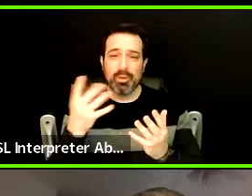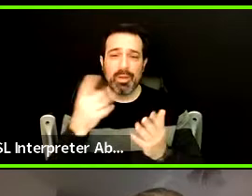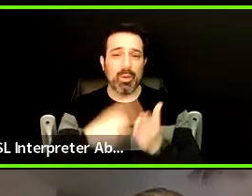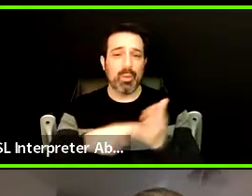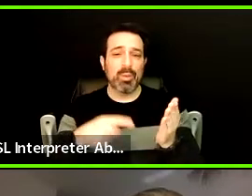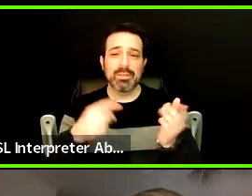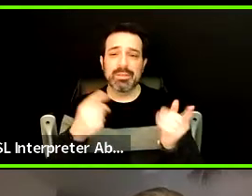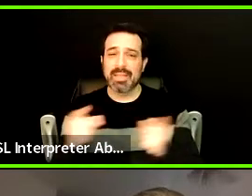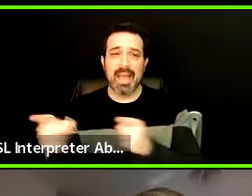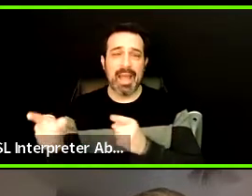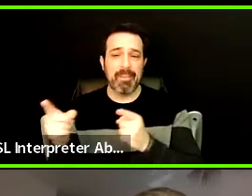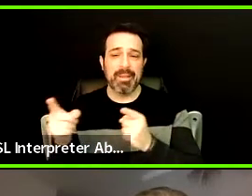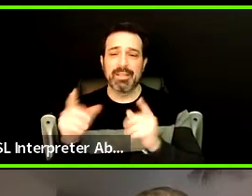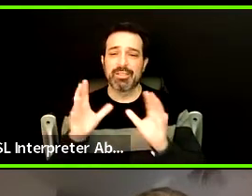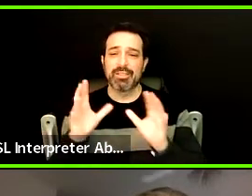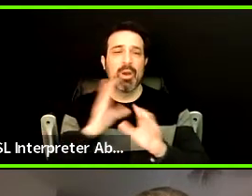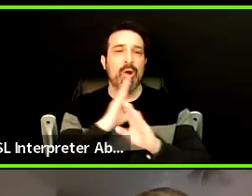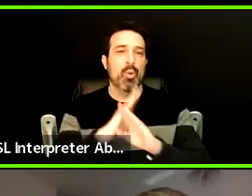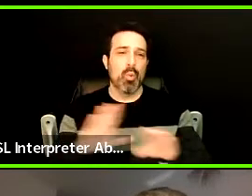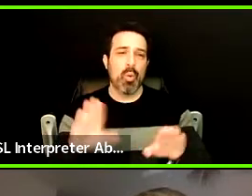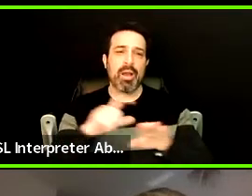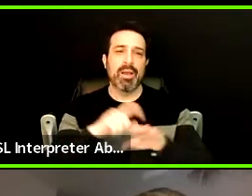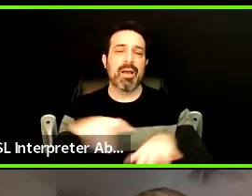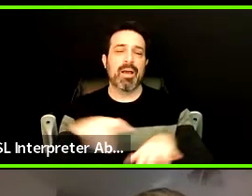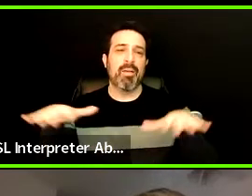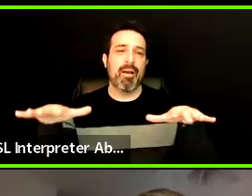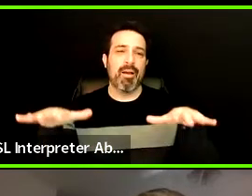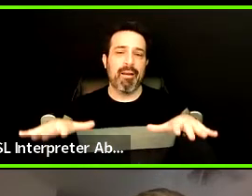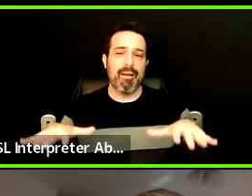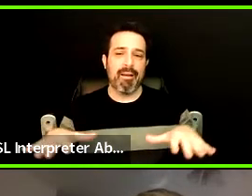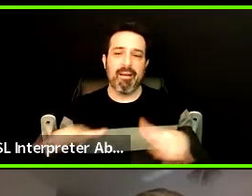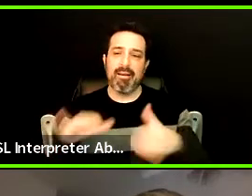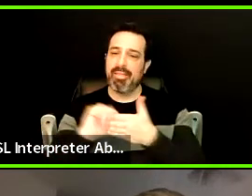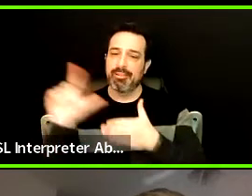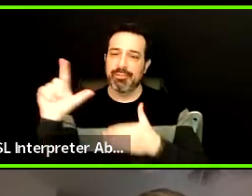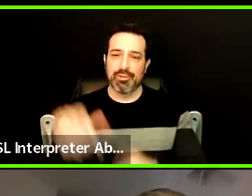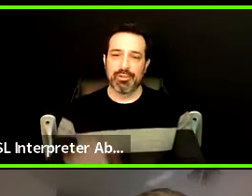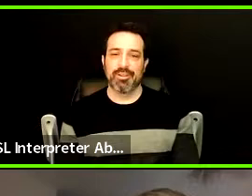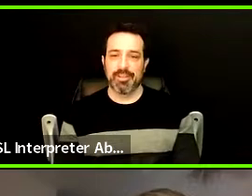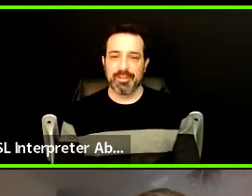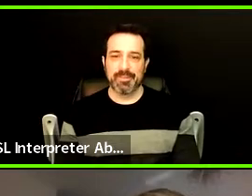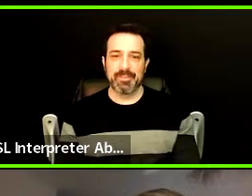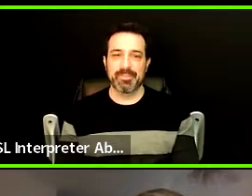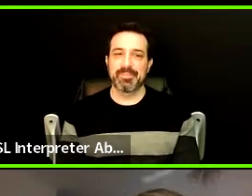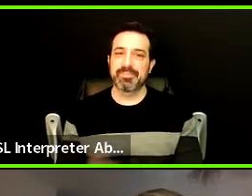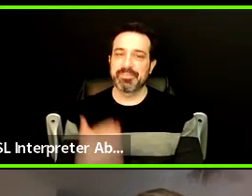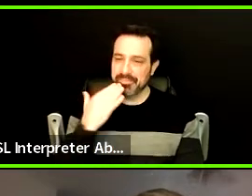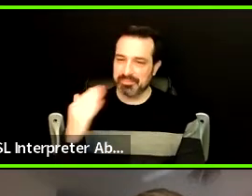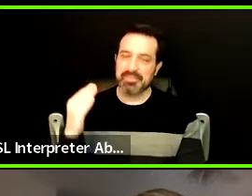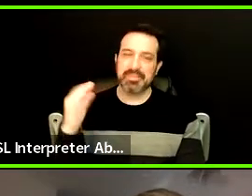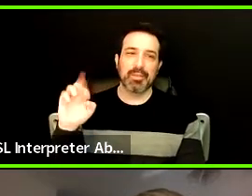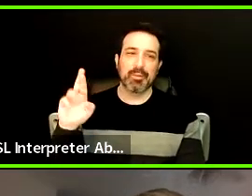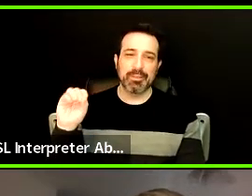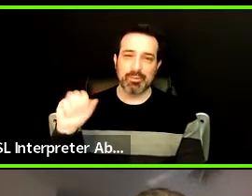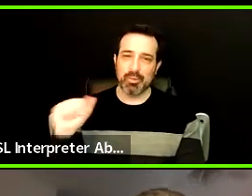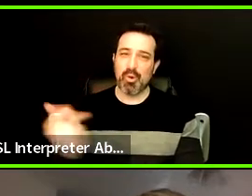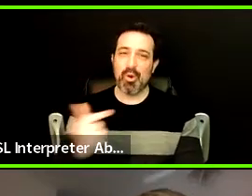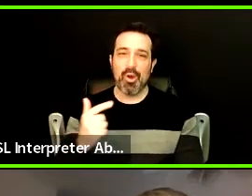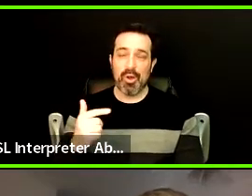to happen, just quiet time. That's it. Thank you, Ernesto. The whole room felt